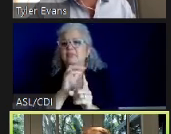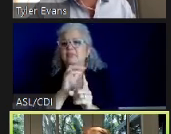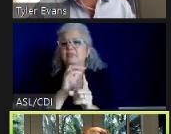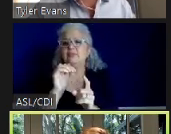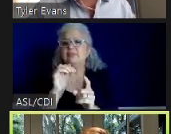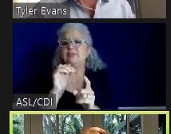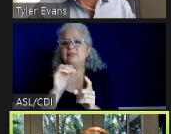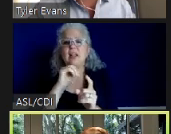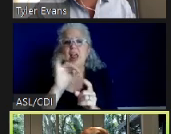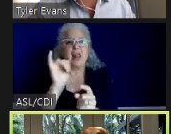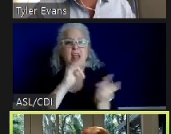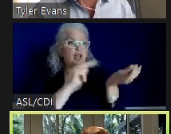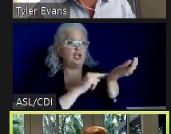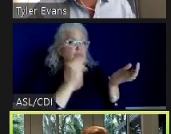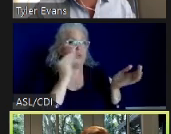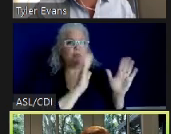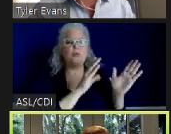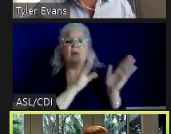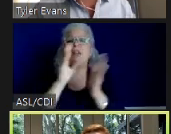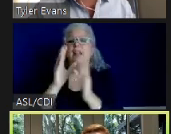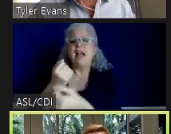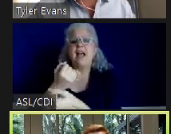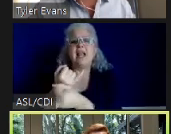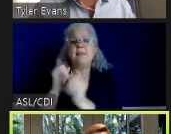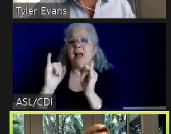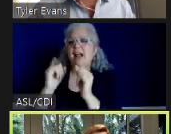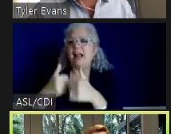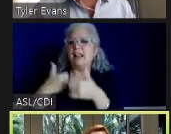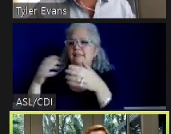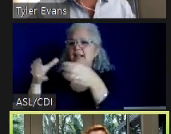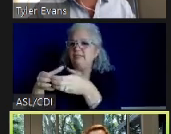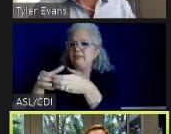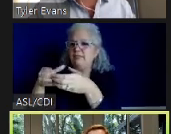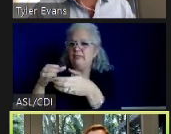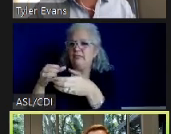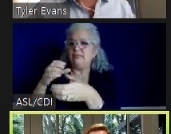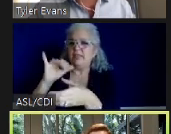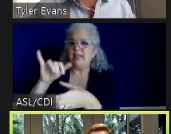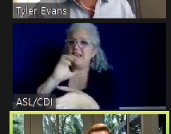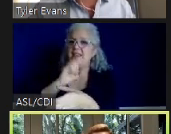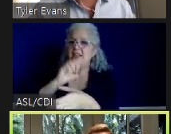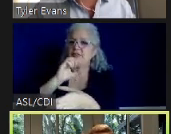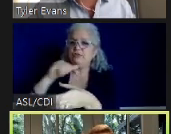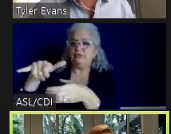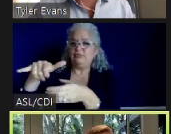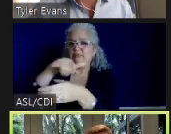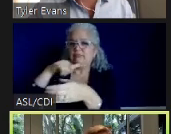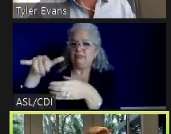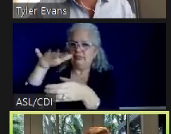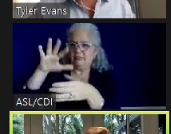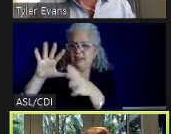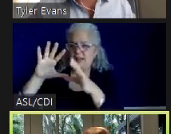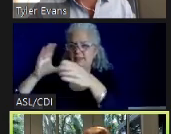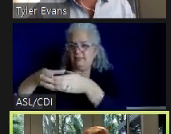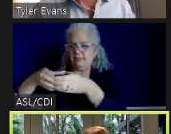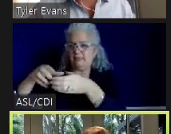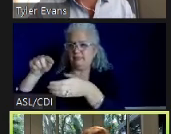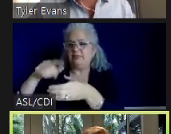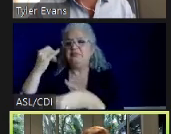living facilities, they don't say an age, but just for the sake of example, let's say between the age of 65